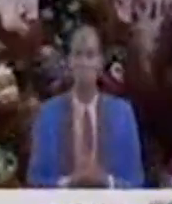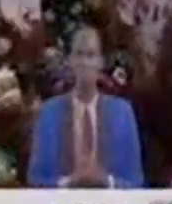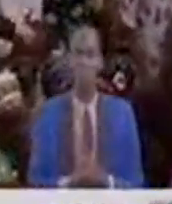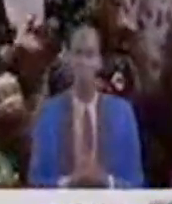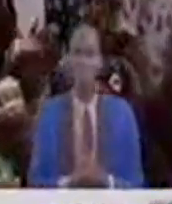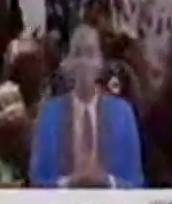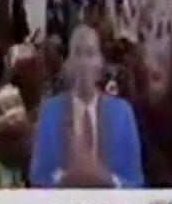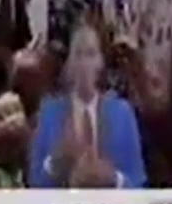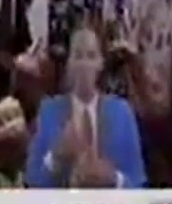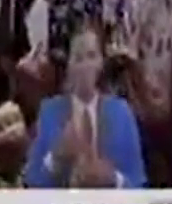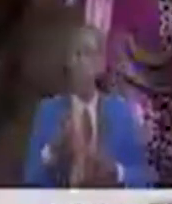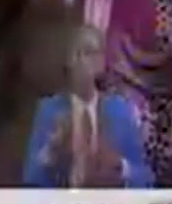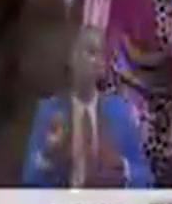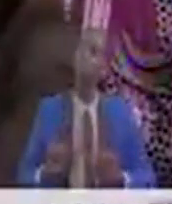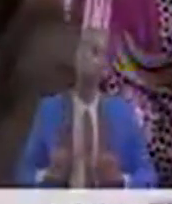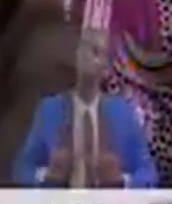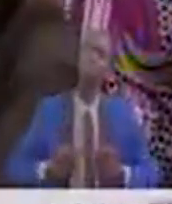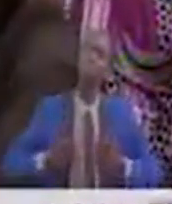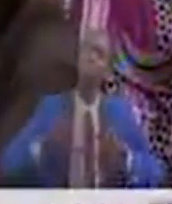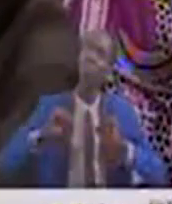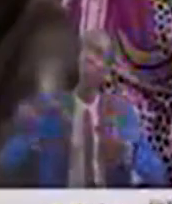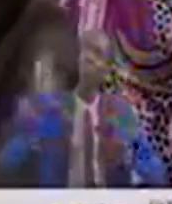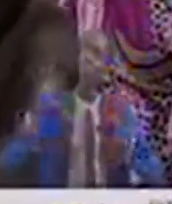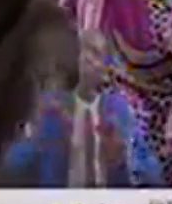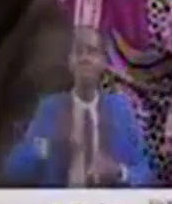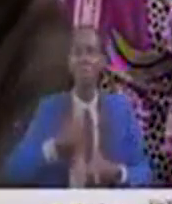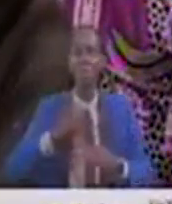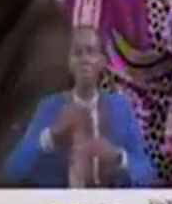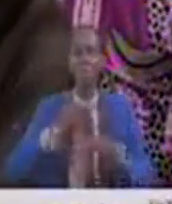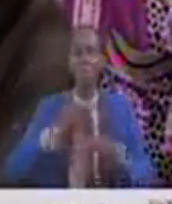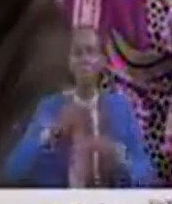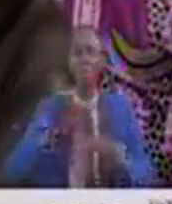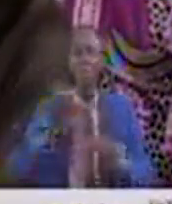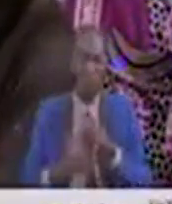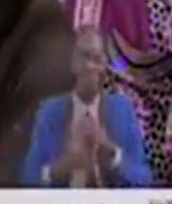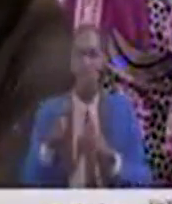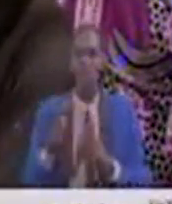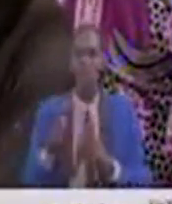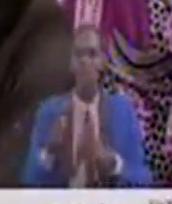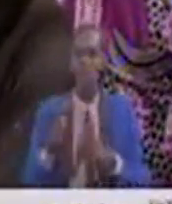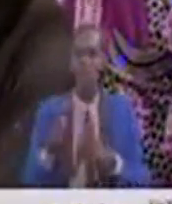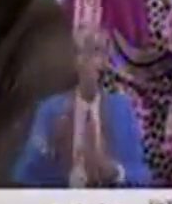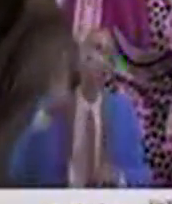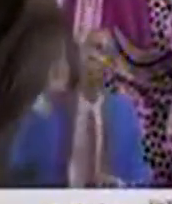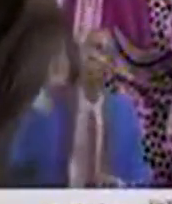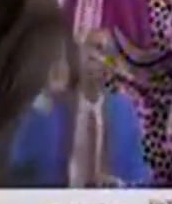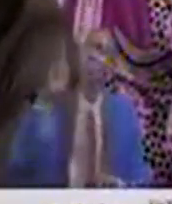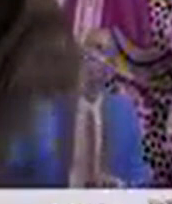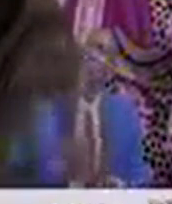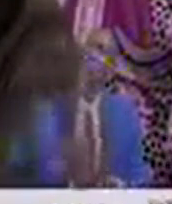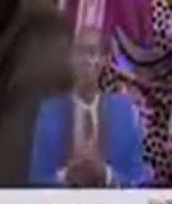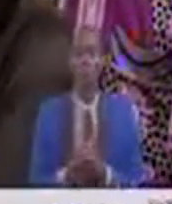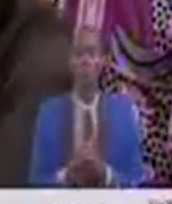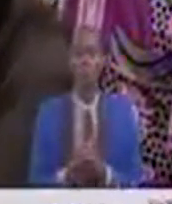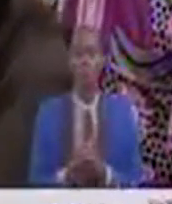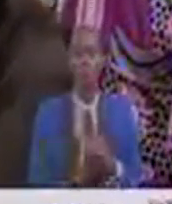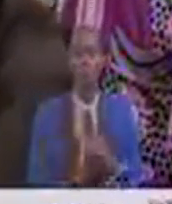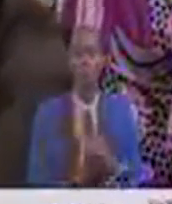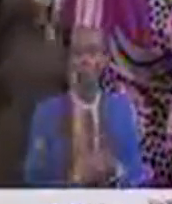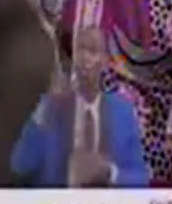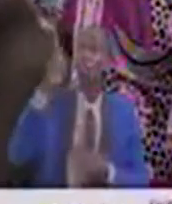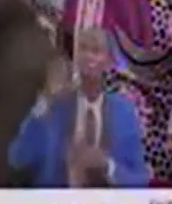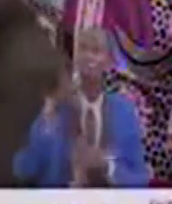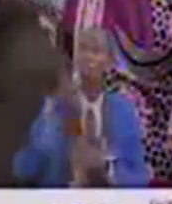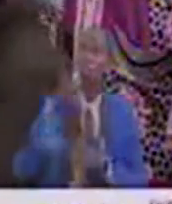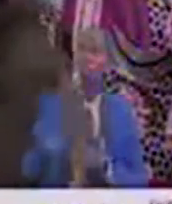I give myself, I surrender myself completely unto you. Let him wash you, let